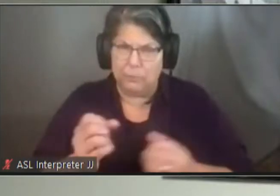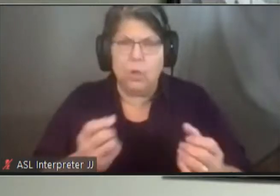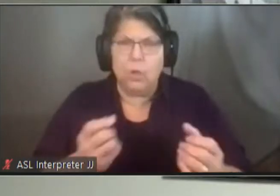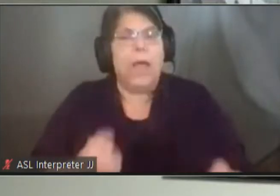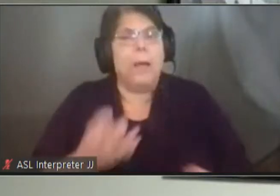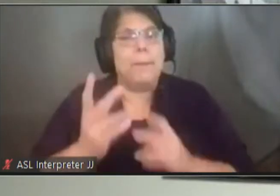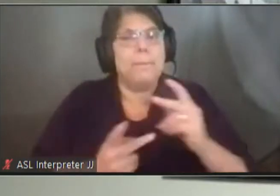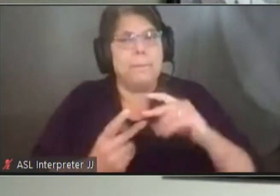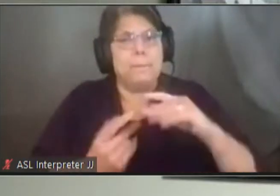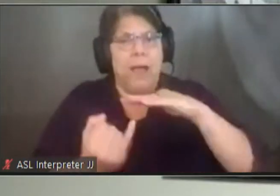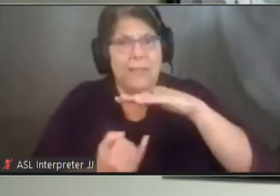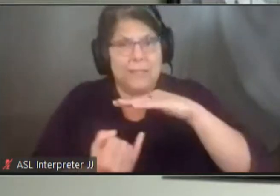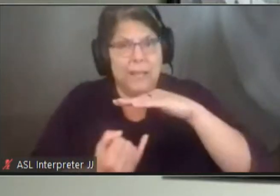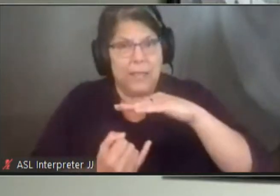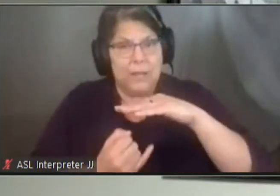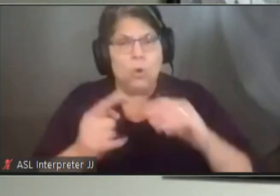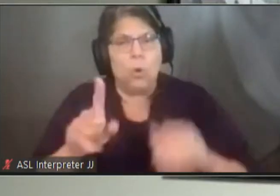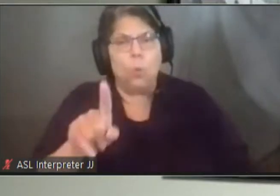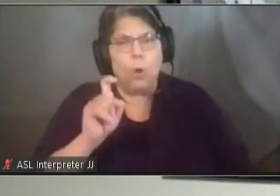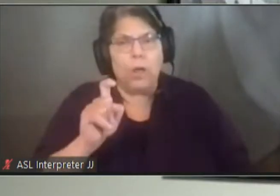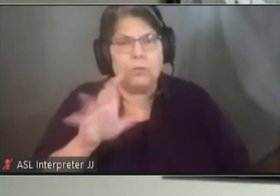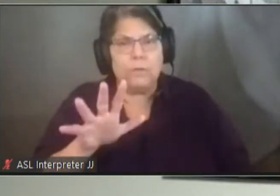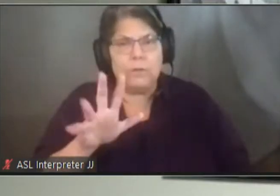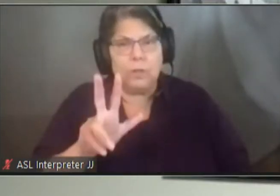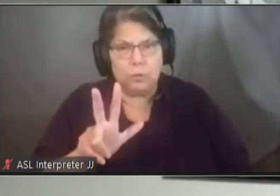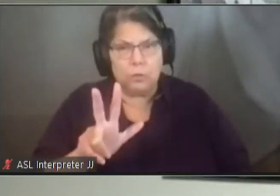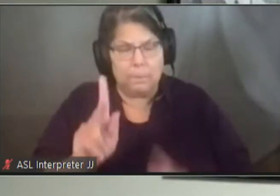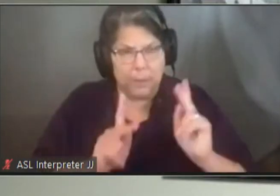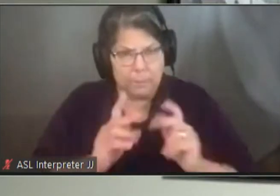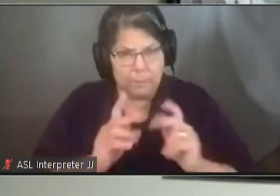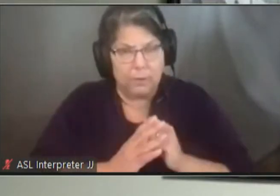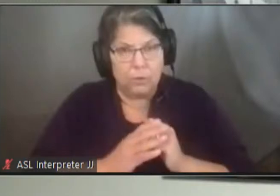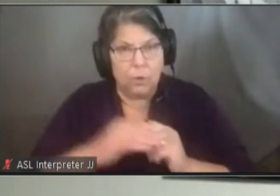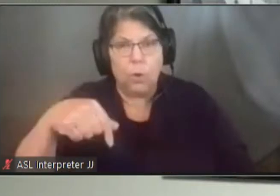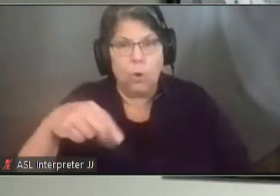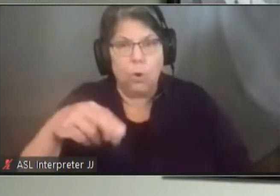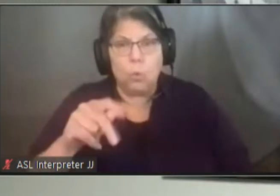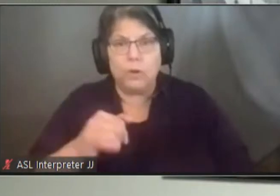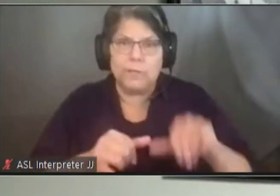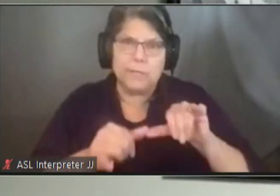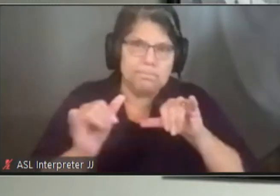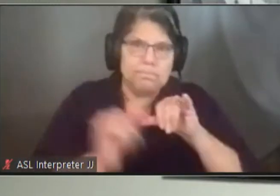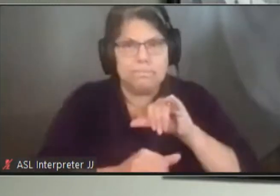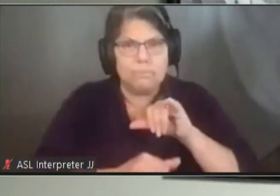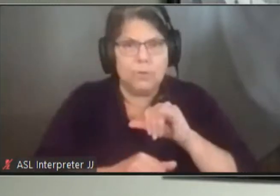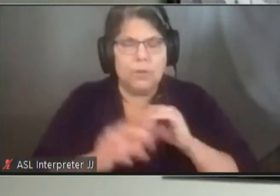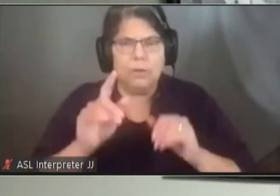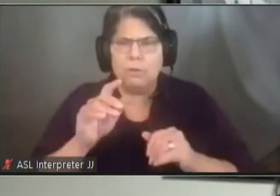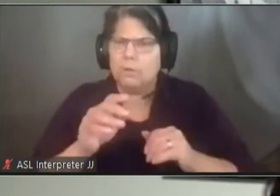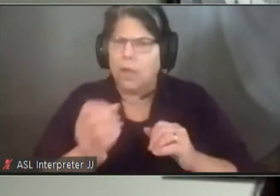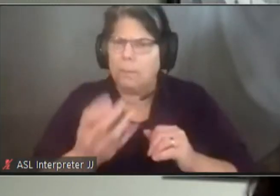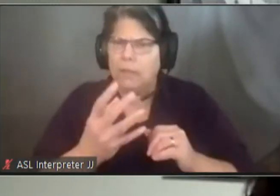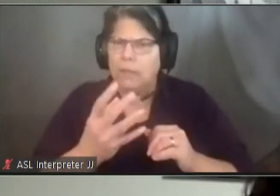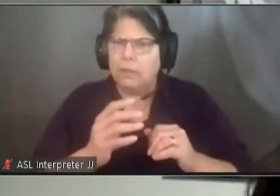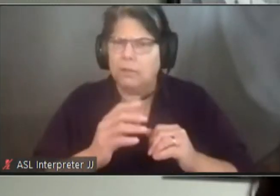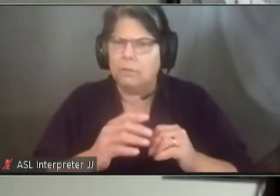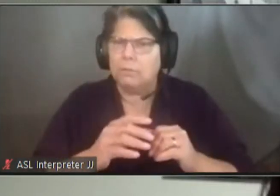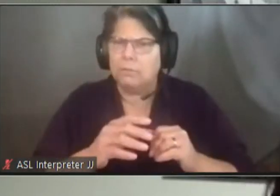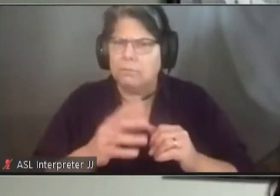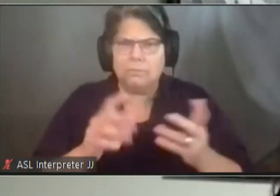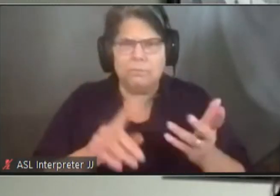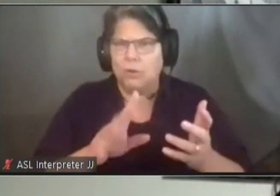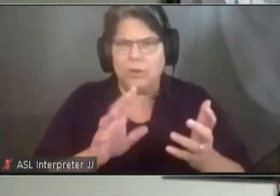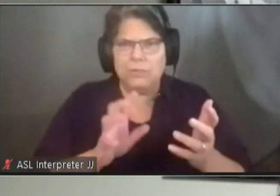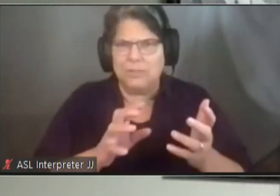are 153 people, quarantined 141, and the deaths now number 42 of